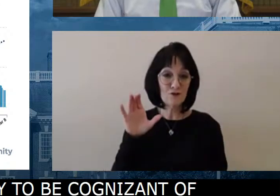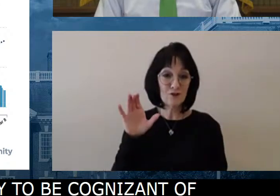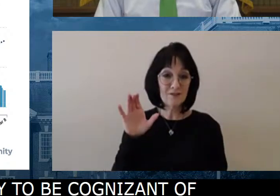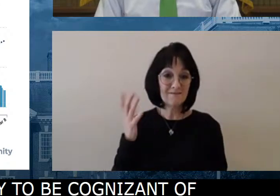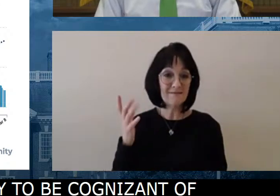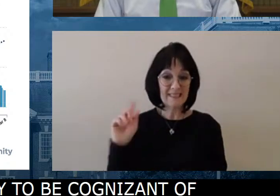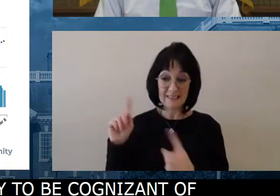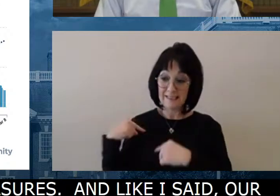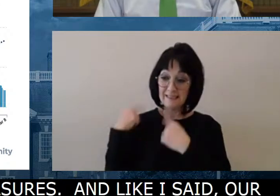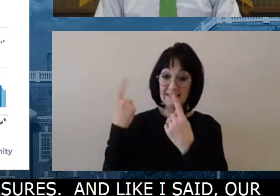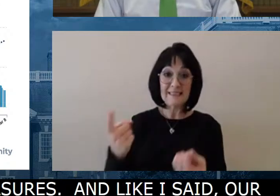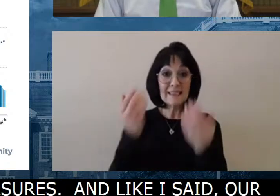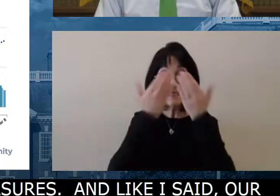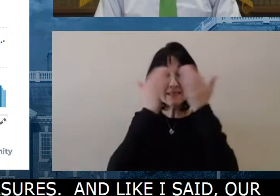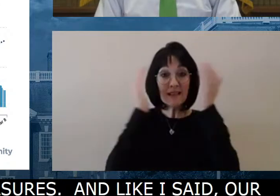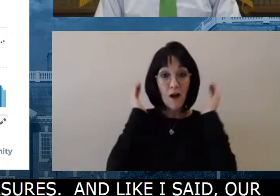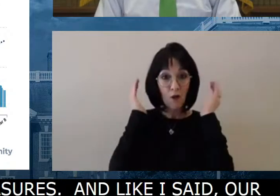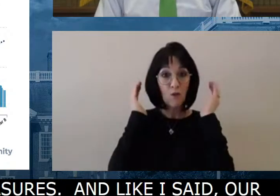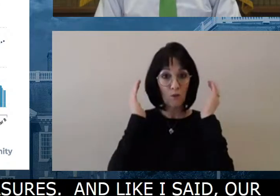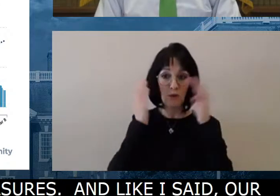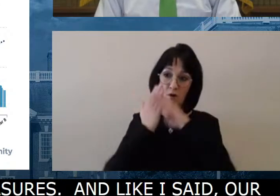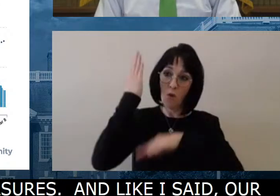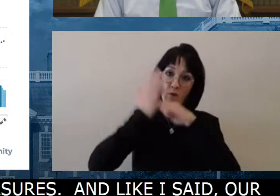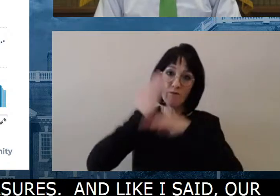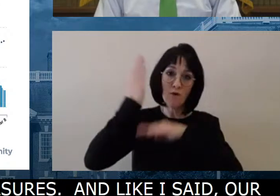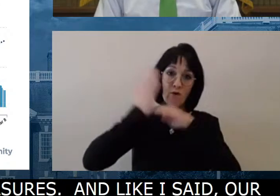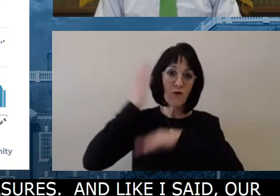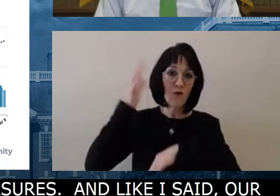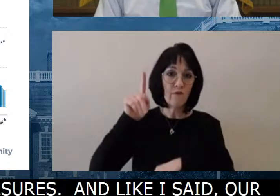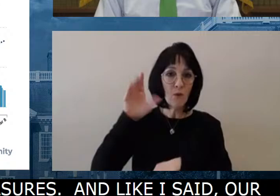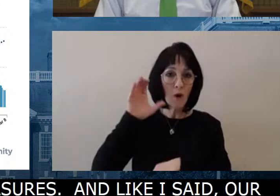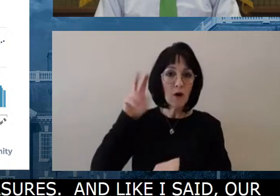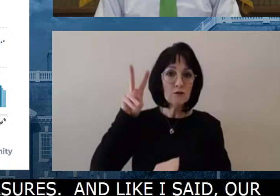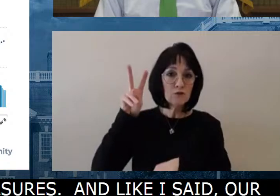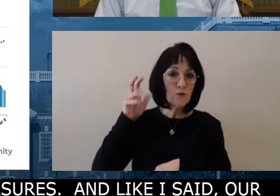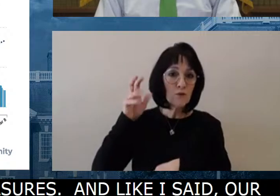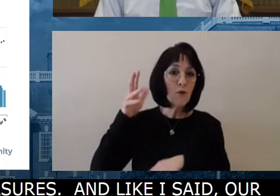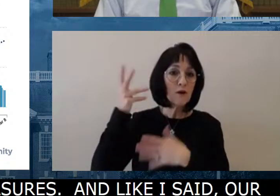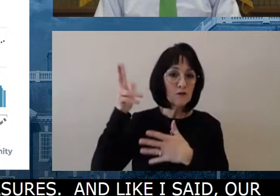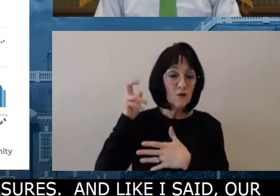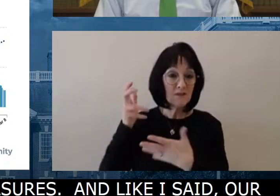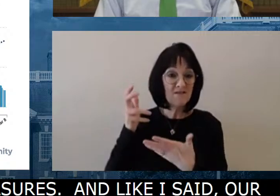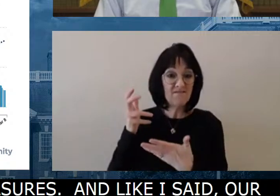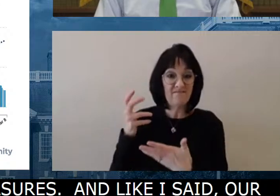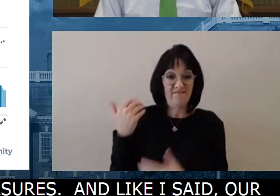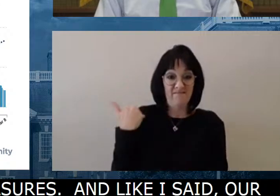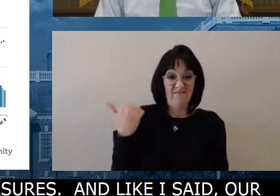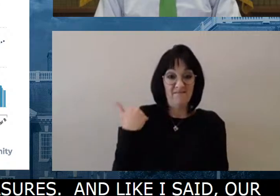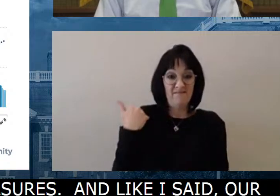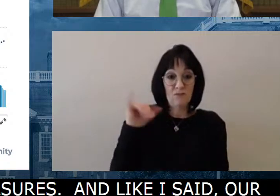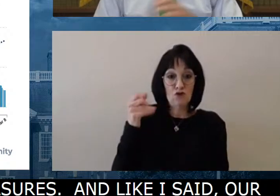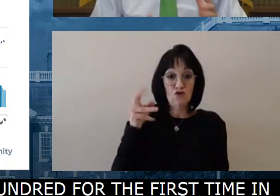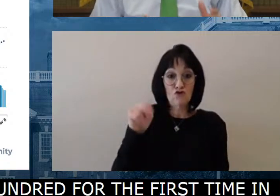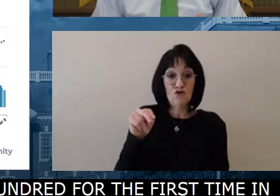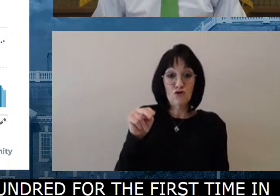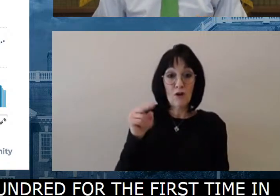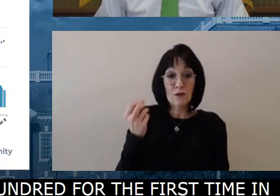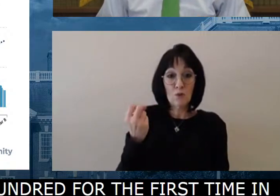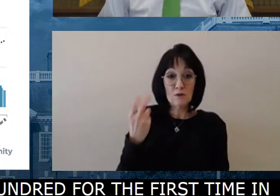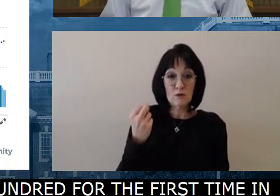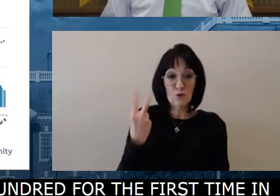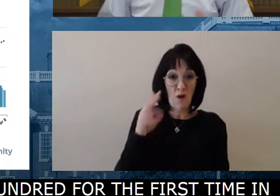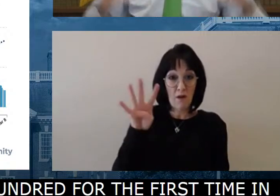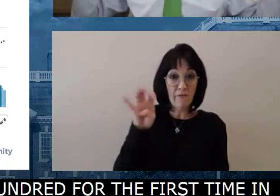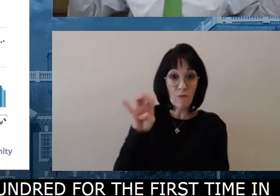Halloween, Thanksgiving surge that we saw. We peaked out at 474 hospitalizations, and even at that